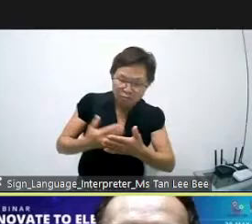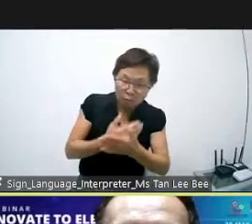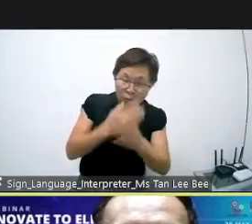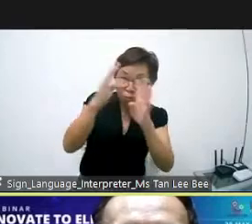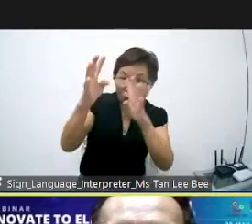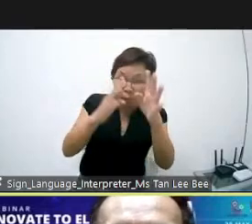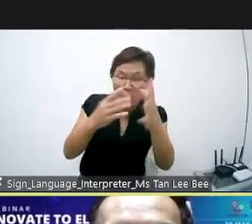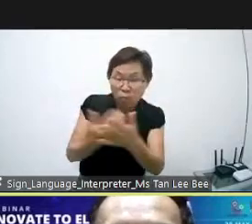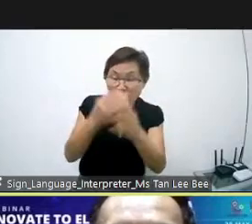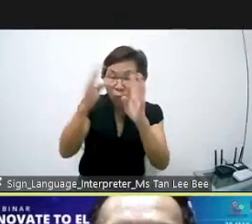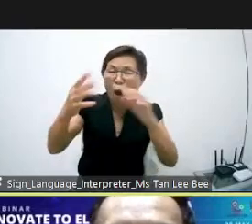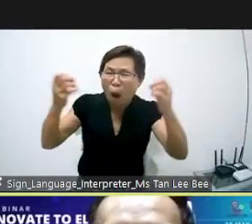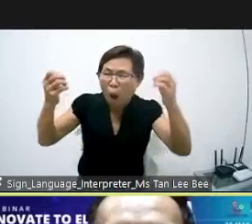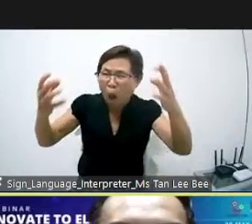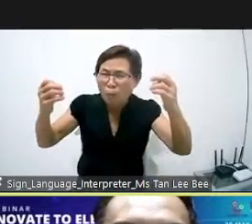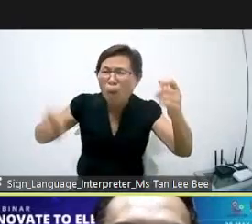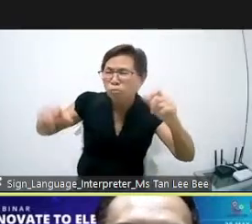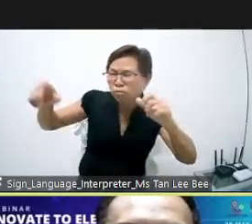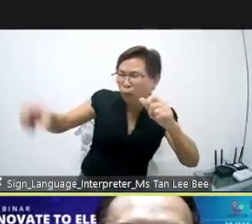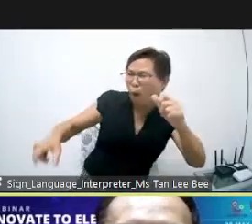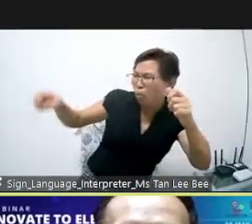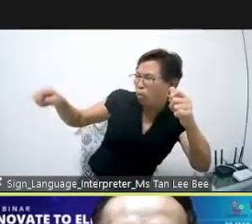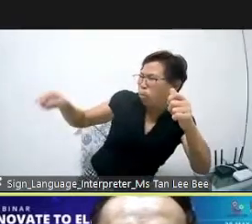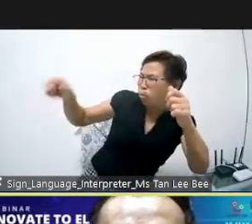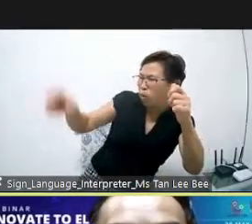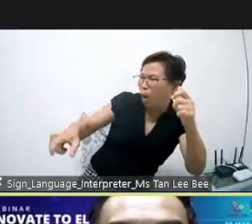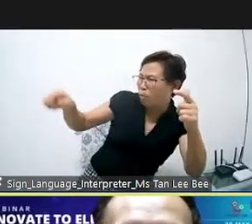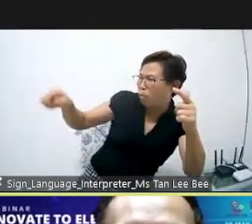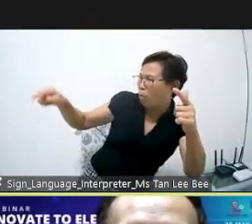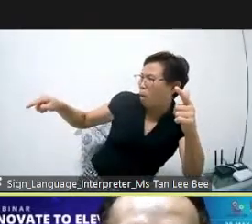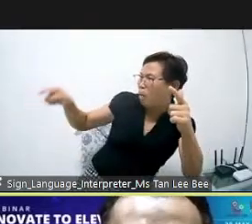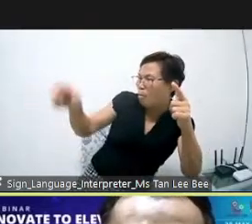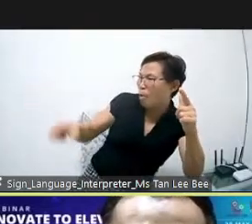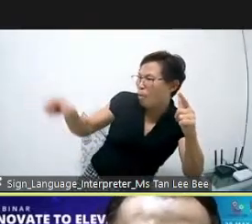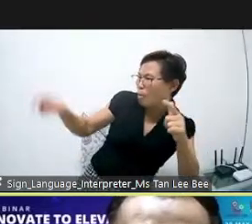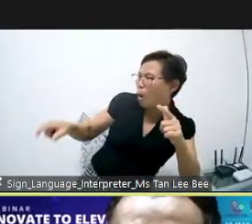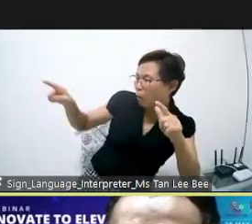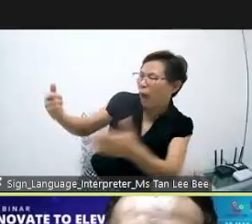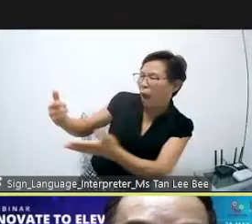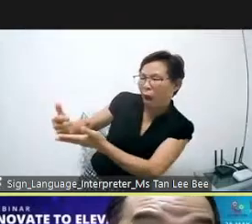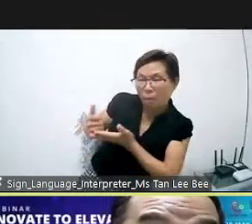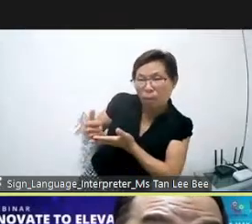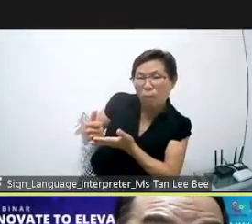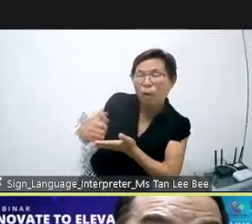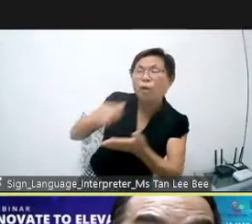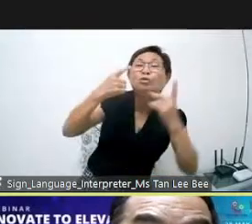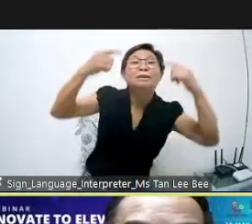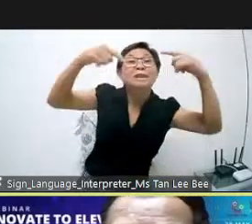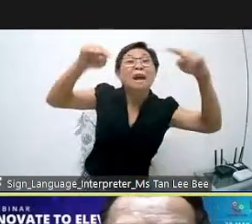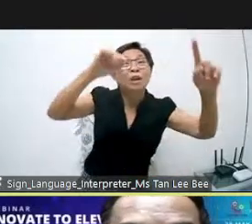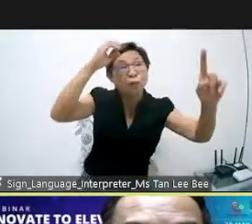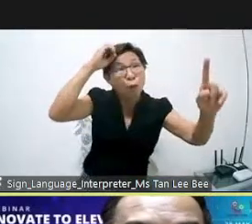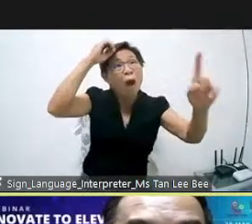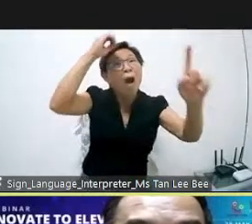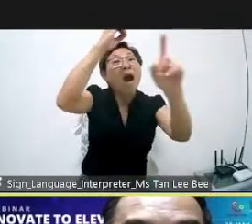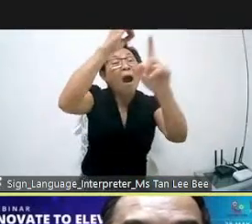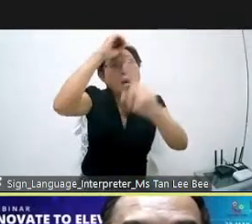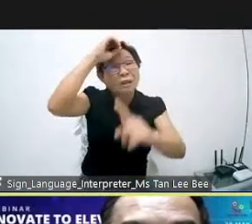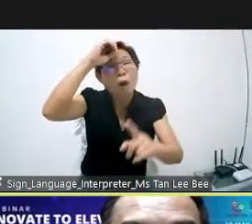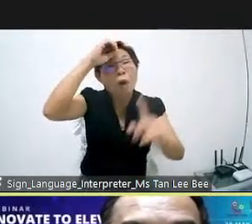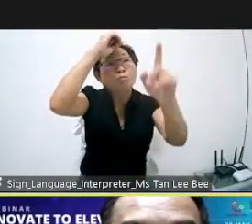go for it. There are a lot of parties that can help them and can cooperate with you to realize your ideas. Okay, this is